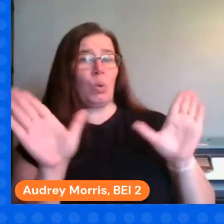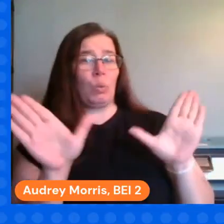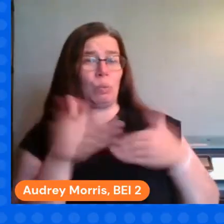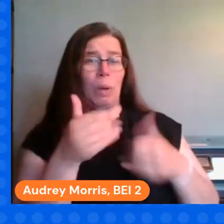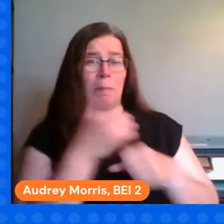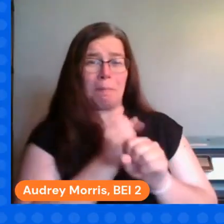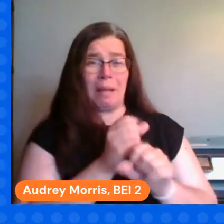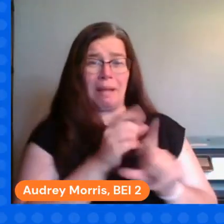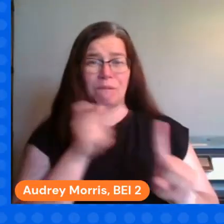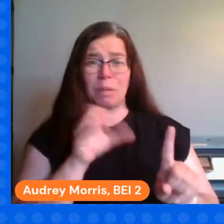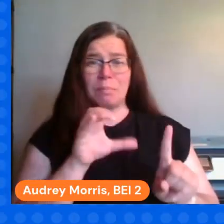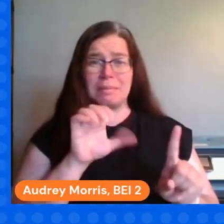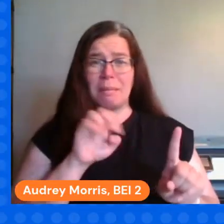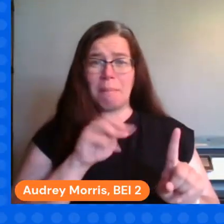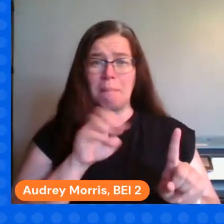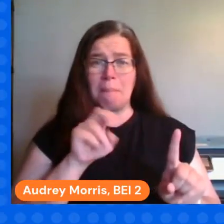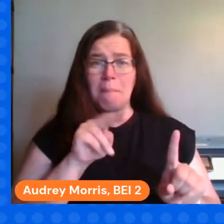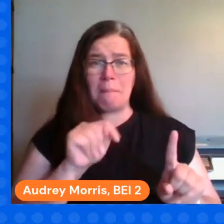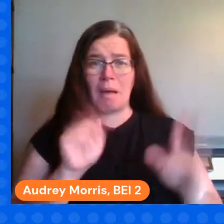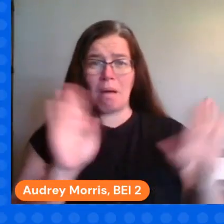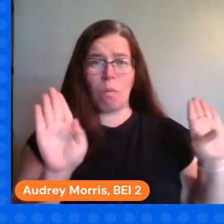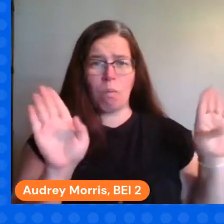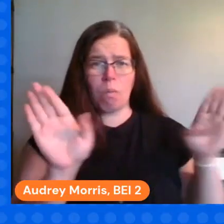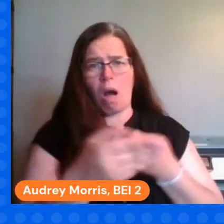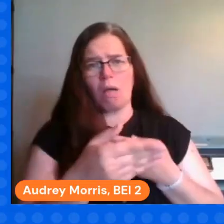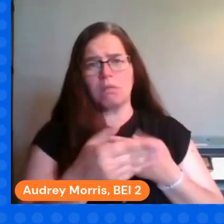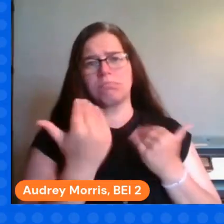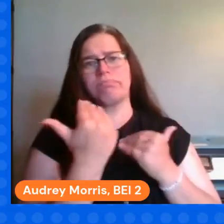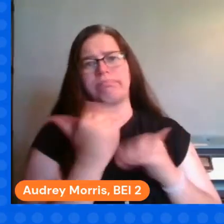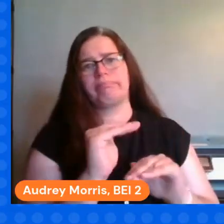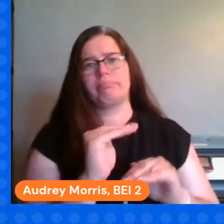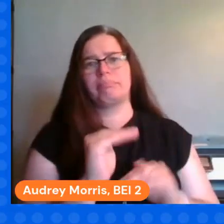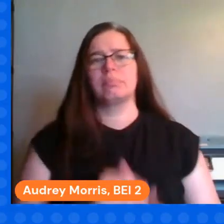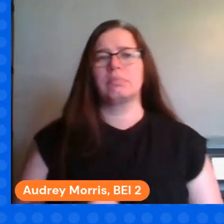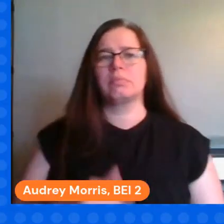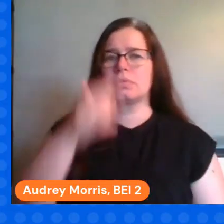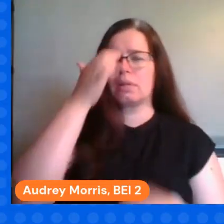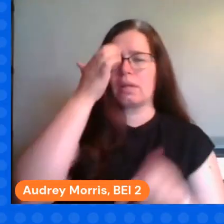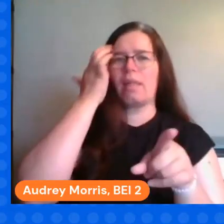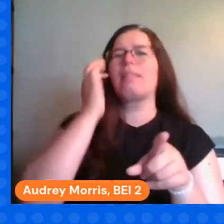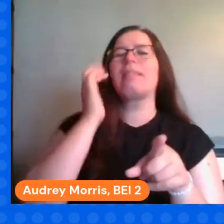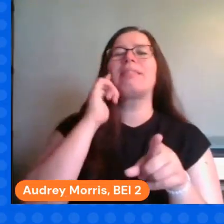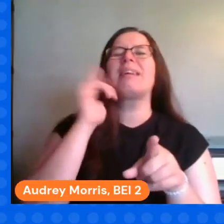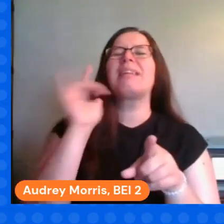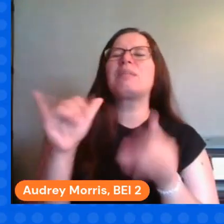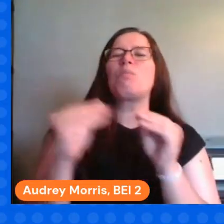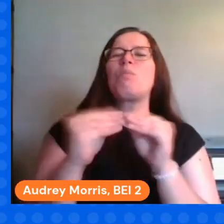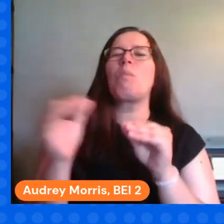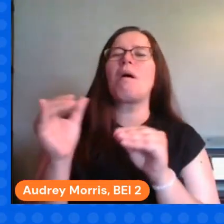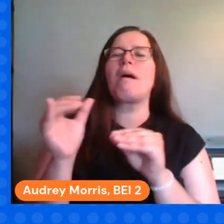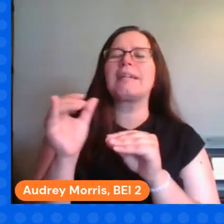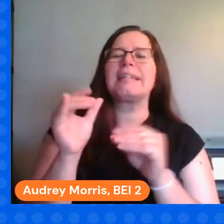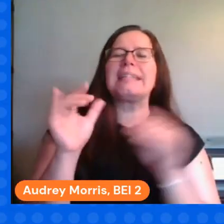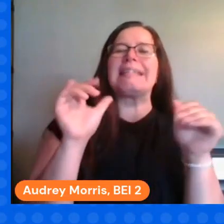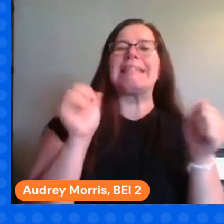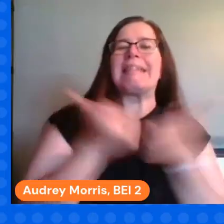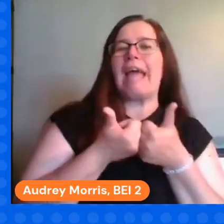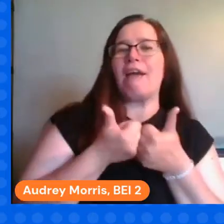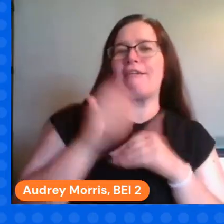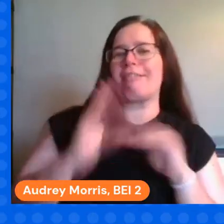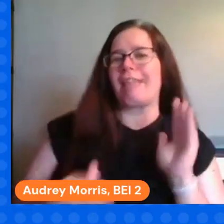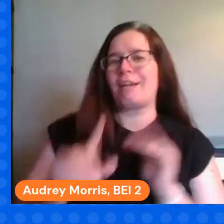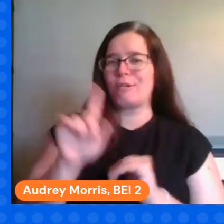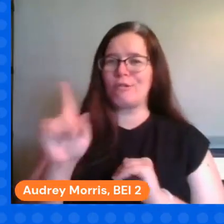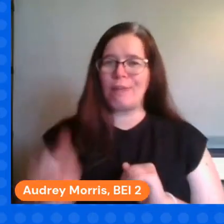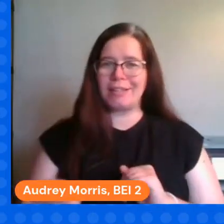You'll have to experiment with it and kind of see. Less of a question, more of a dare, I feel. It's kind of a dare. I'll call that. Yeah, actually,